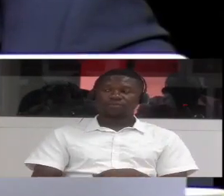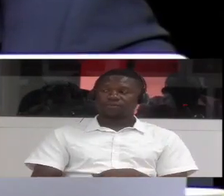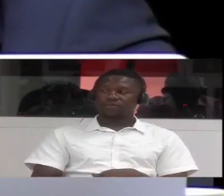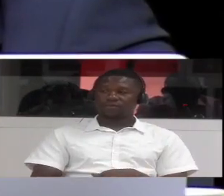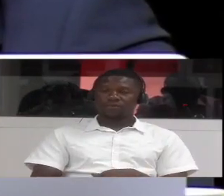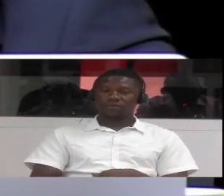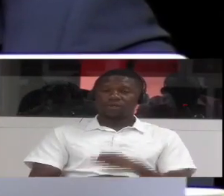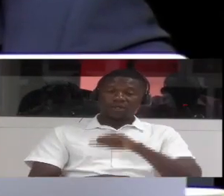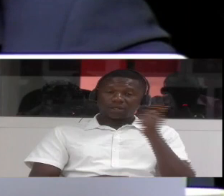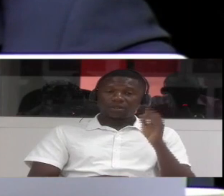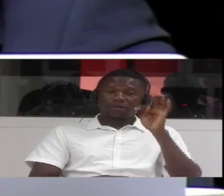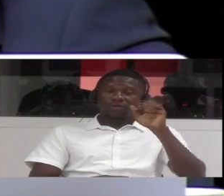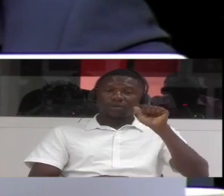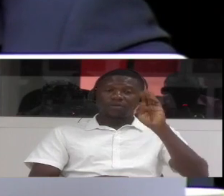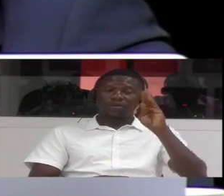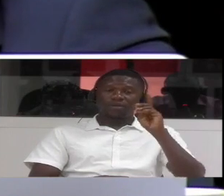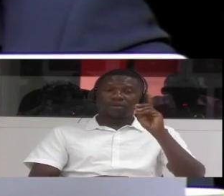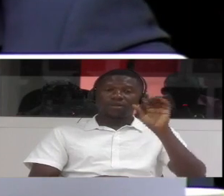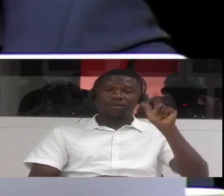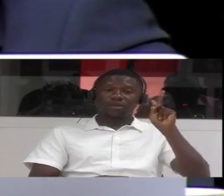And Fabakari Sise of the Foroya in